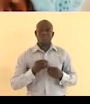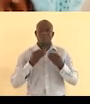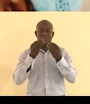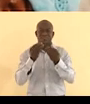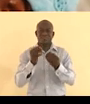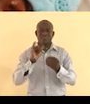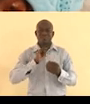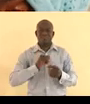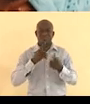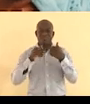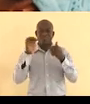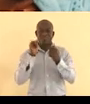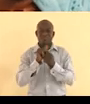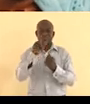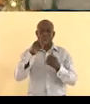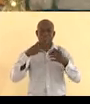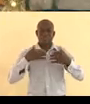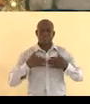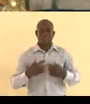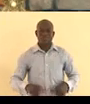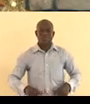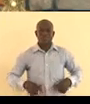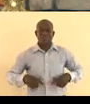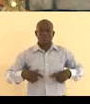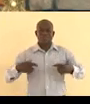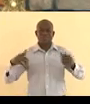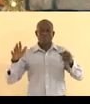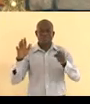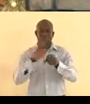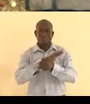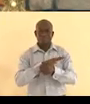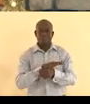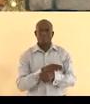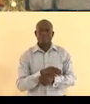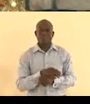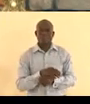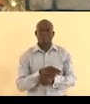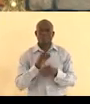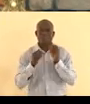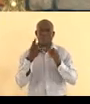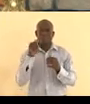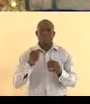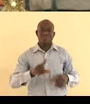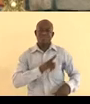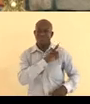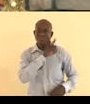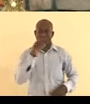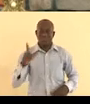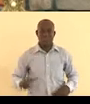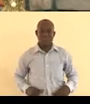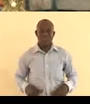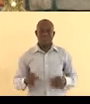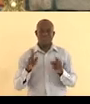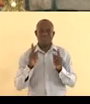have a life and have it more abundantly. That's part of the truth of God. That if the Lord is present,